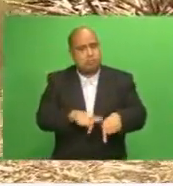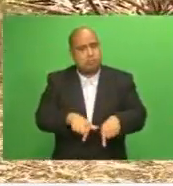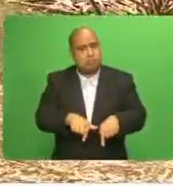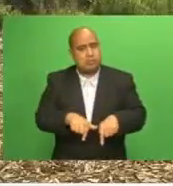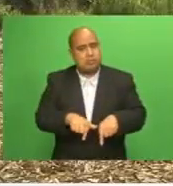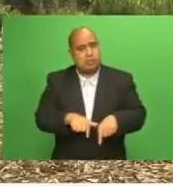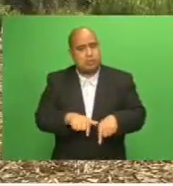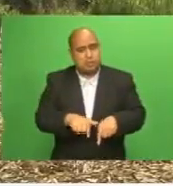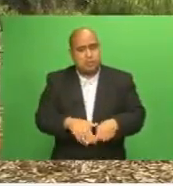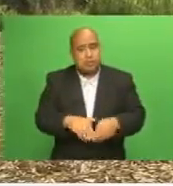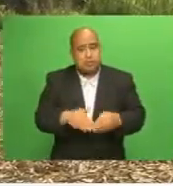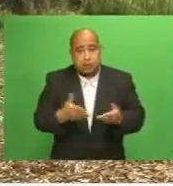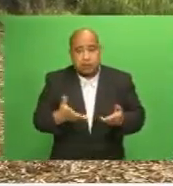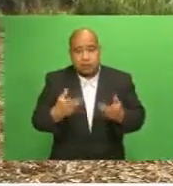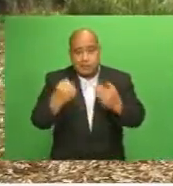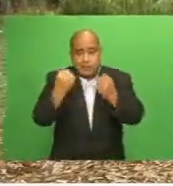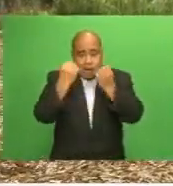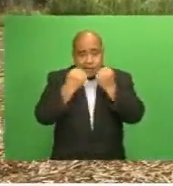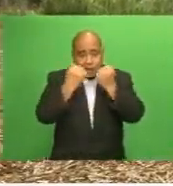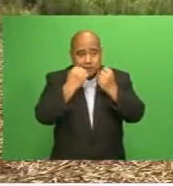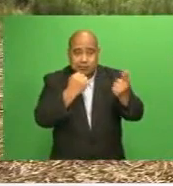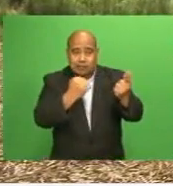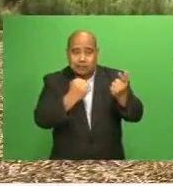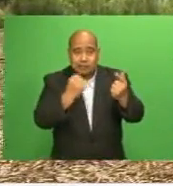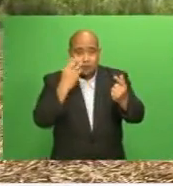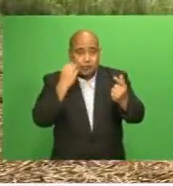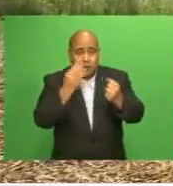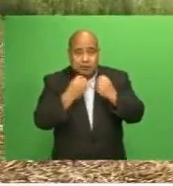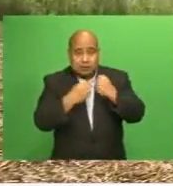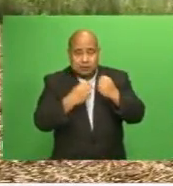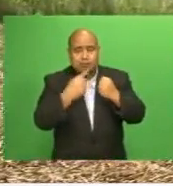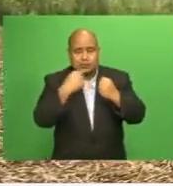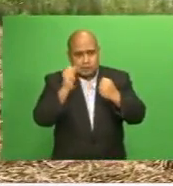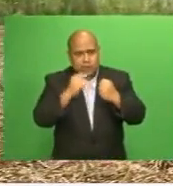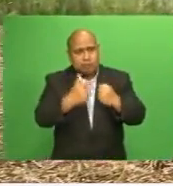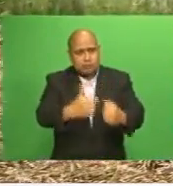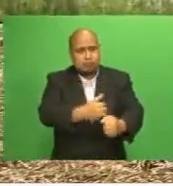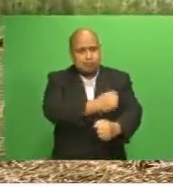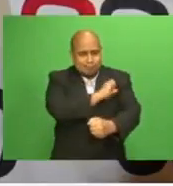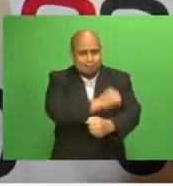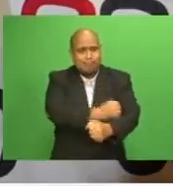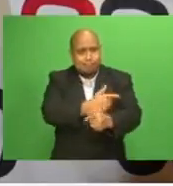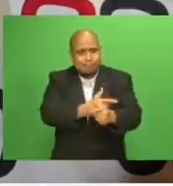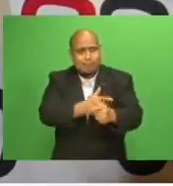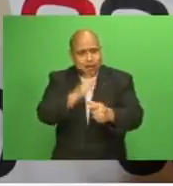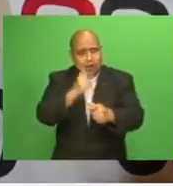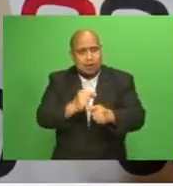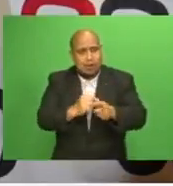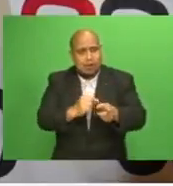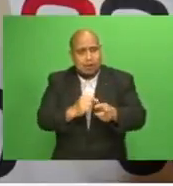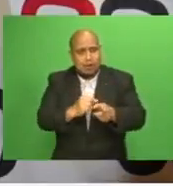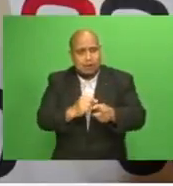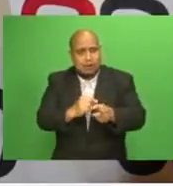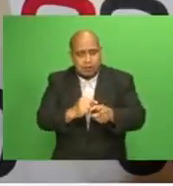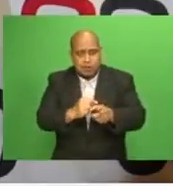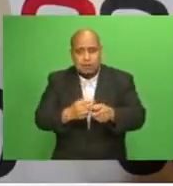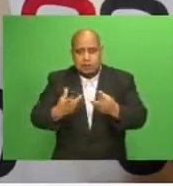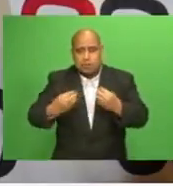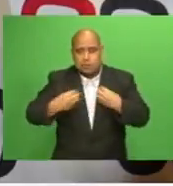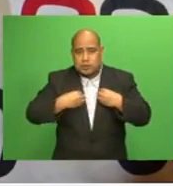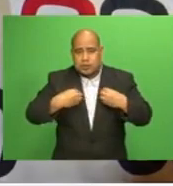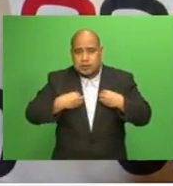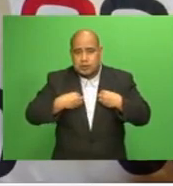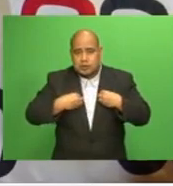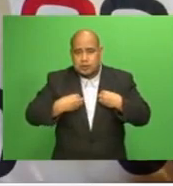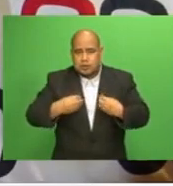potential, but marketing strategies need to be stronger. Because businesses, people will only put money where there is revenue, where there is profit. So